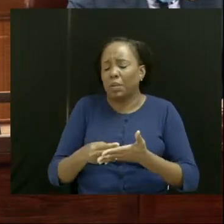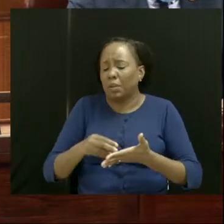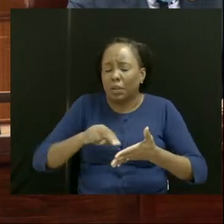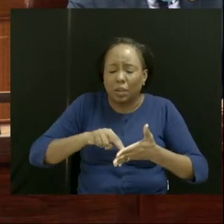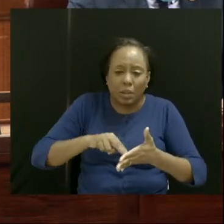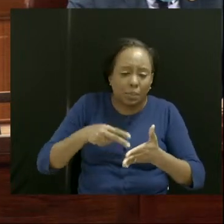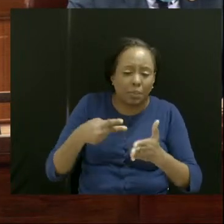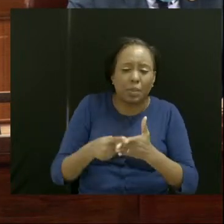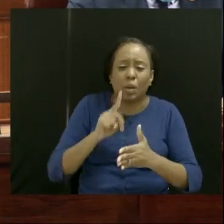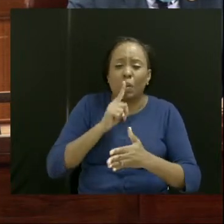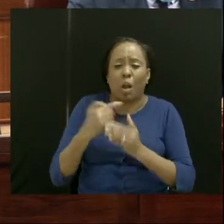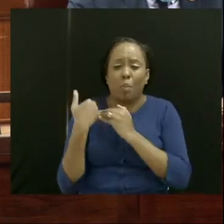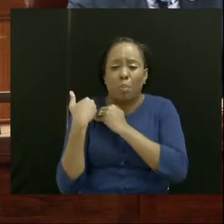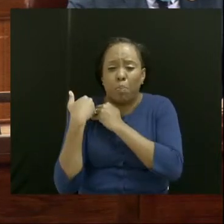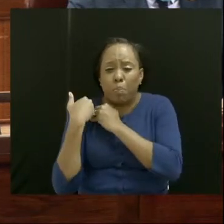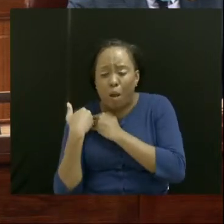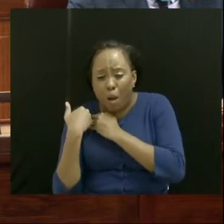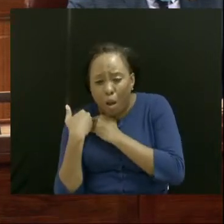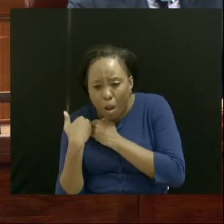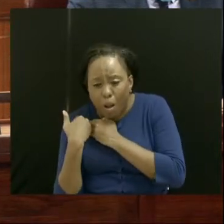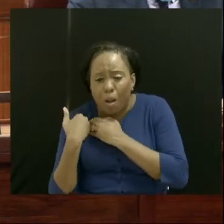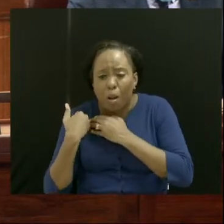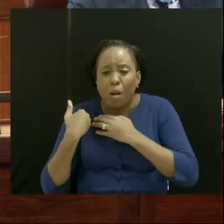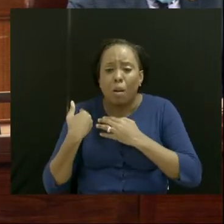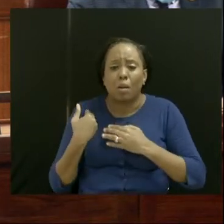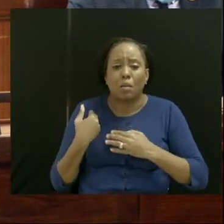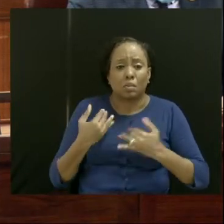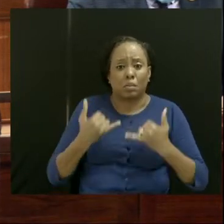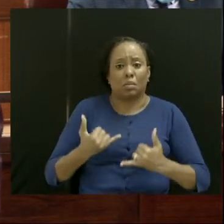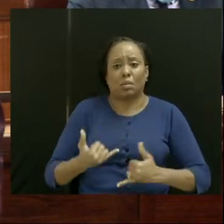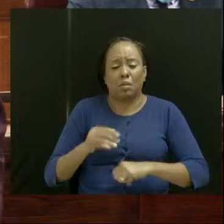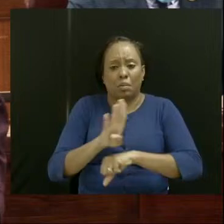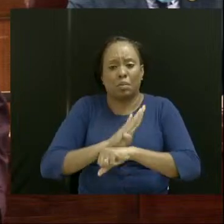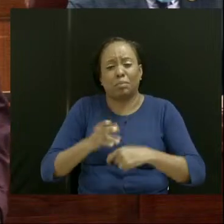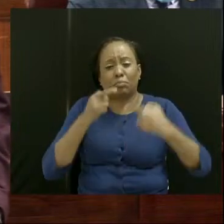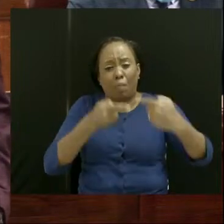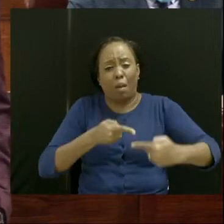today to repay existing debt.